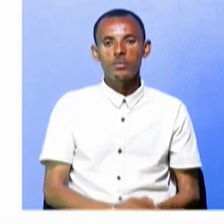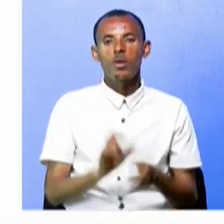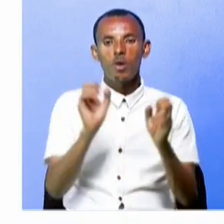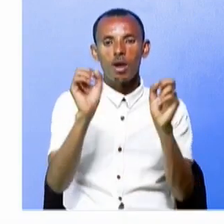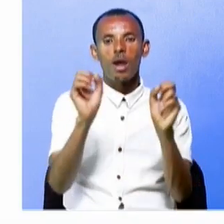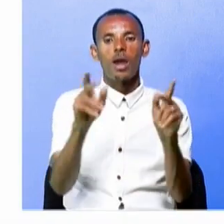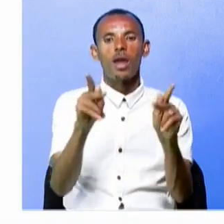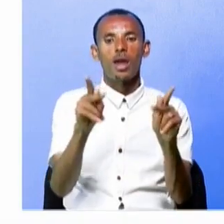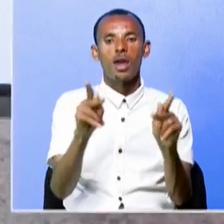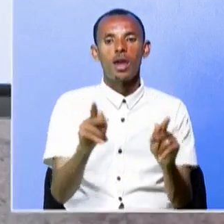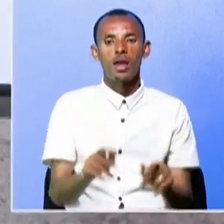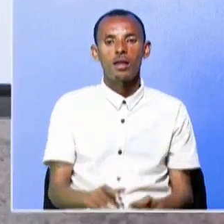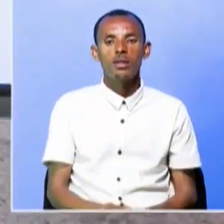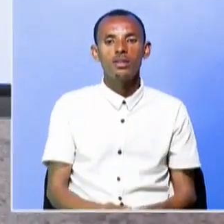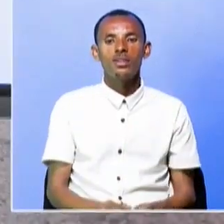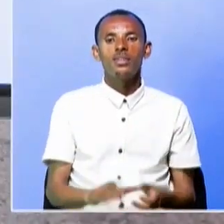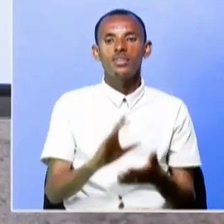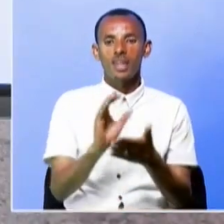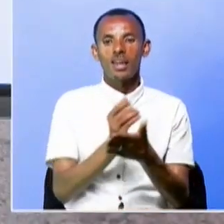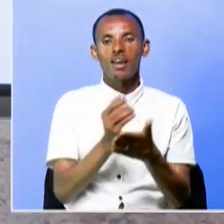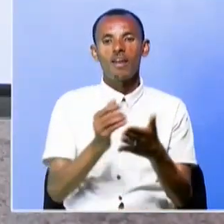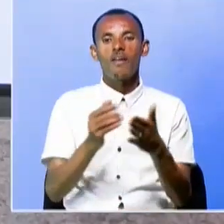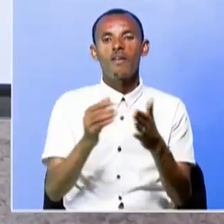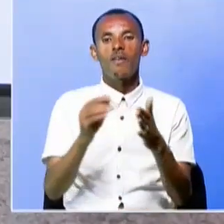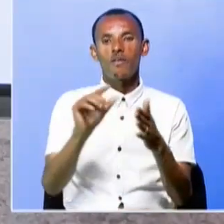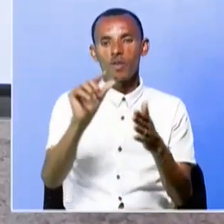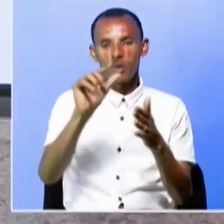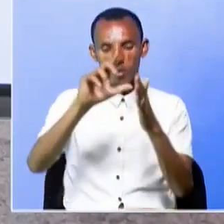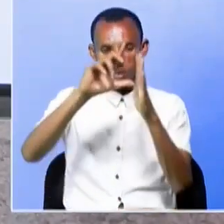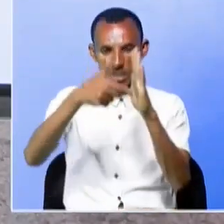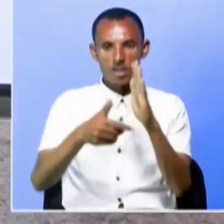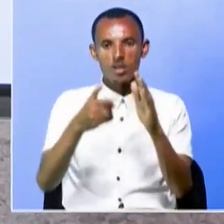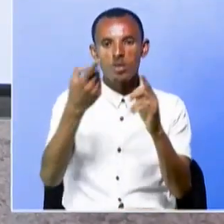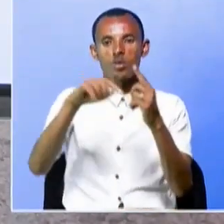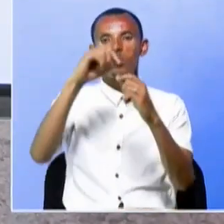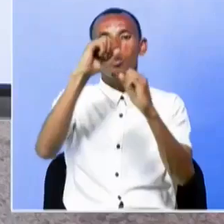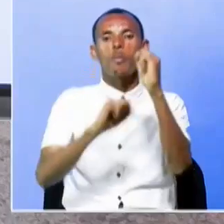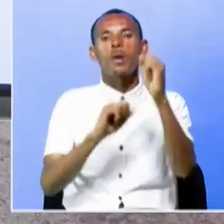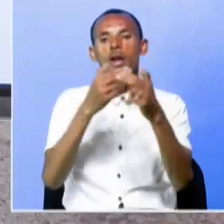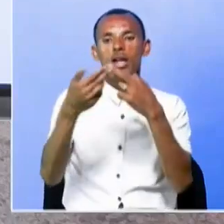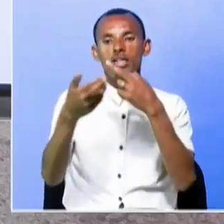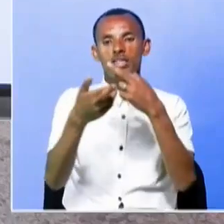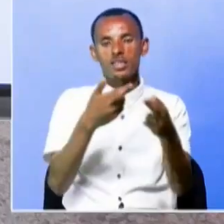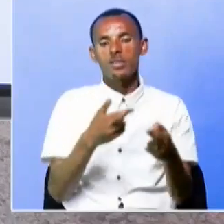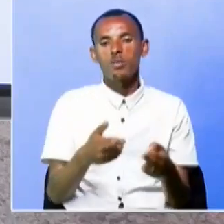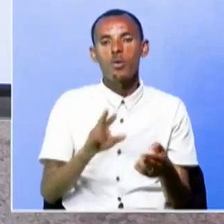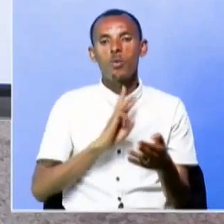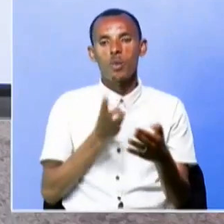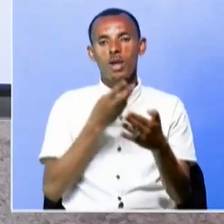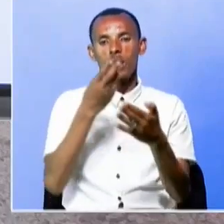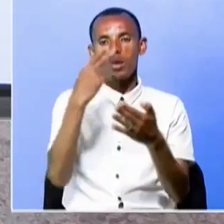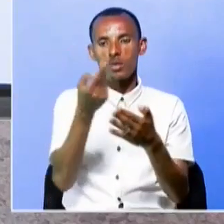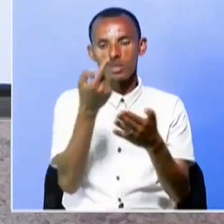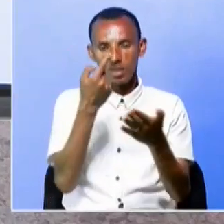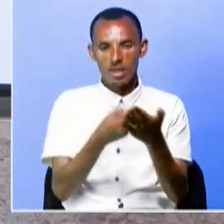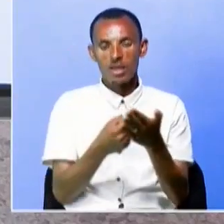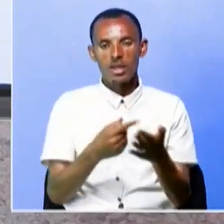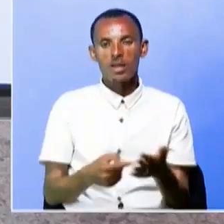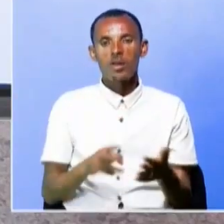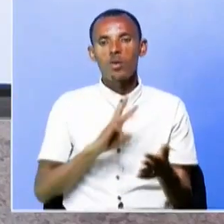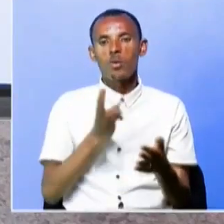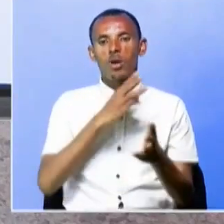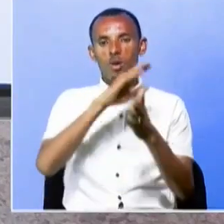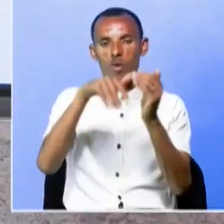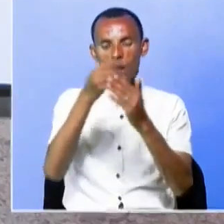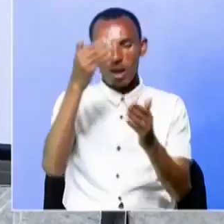Okay, take a few seconds to compare the relationship that we derived here. we all